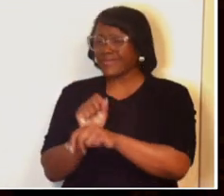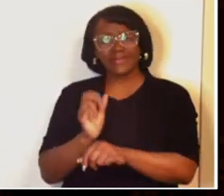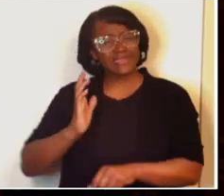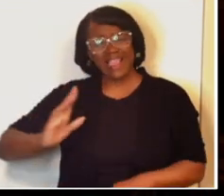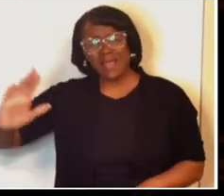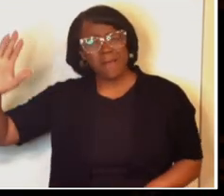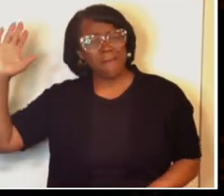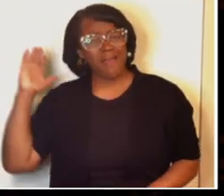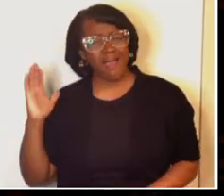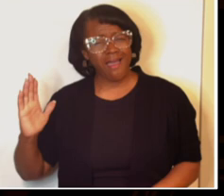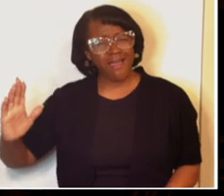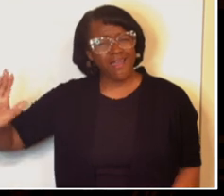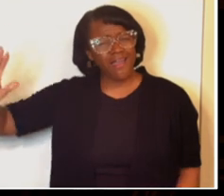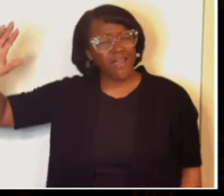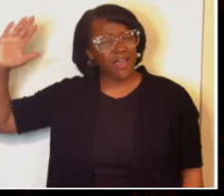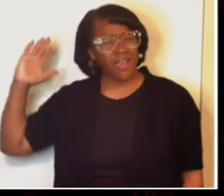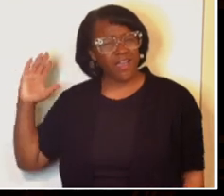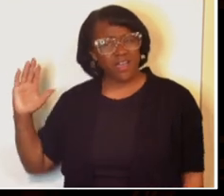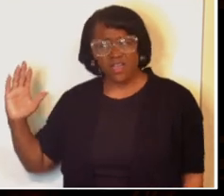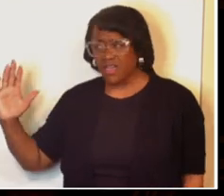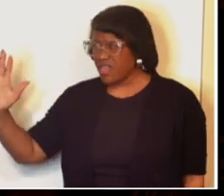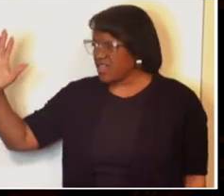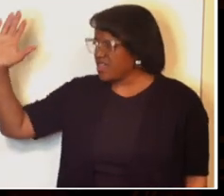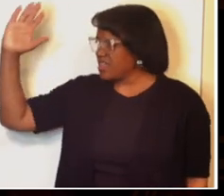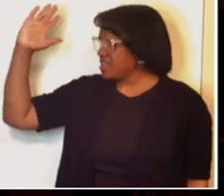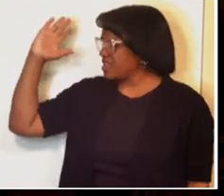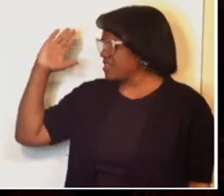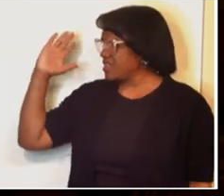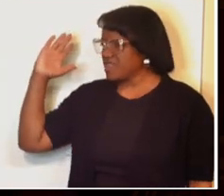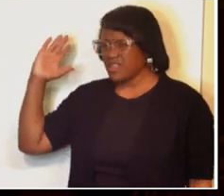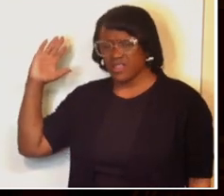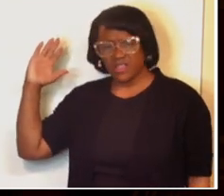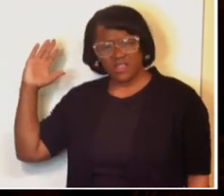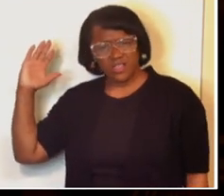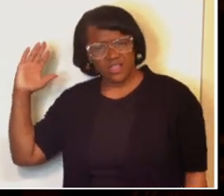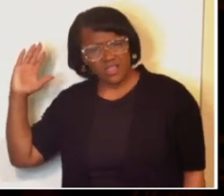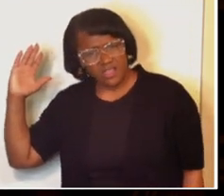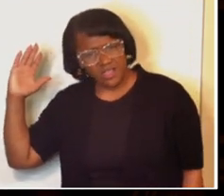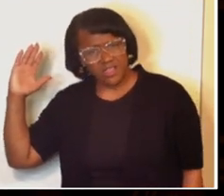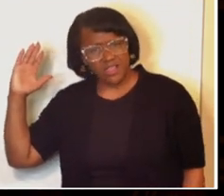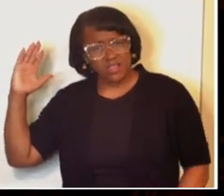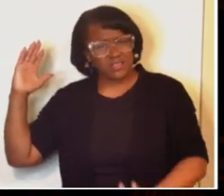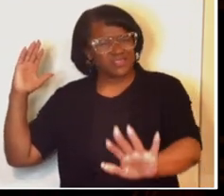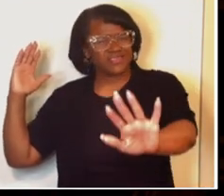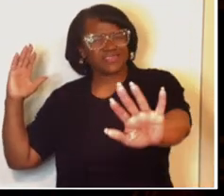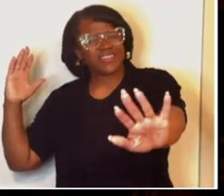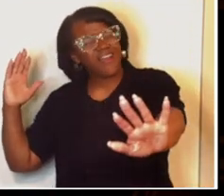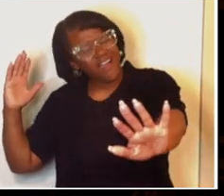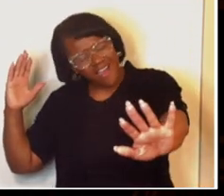ago, that crap. Stop being so lazy.